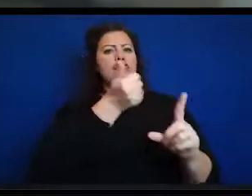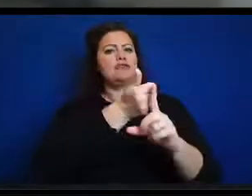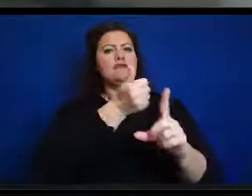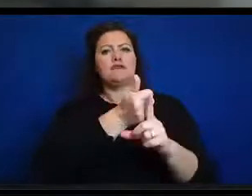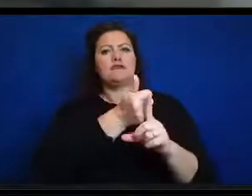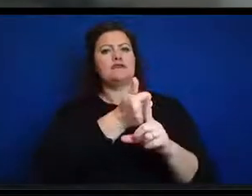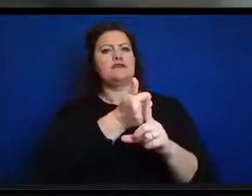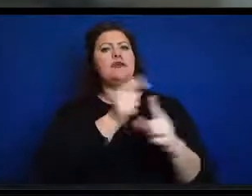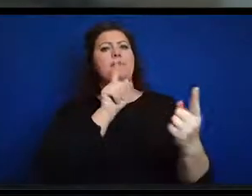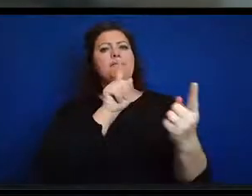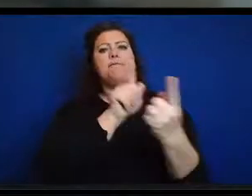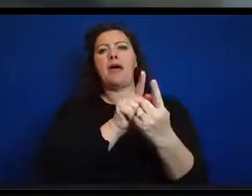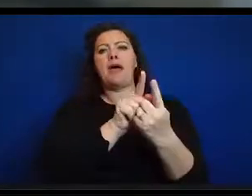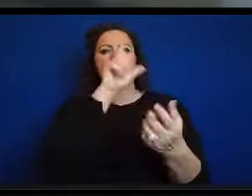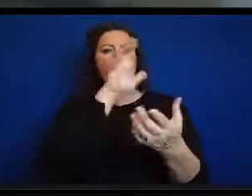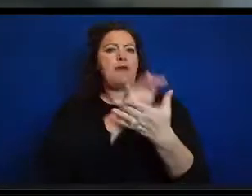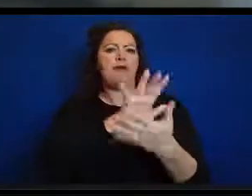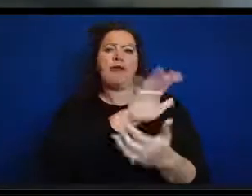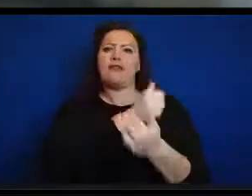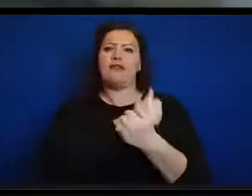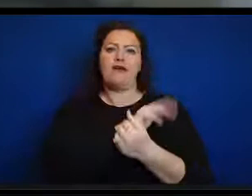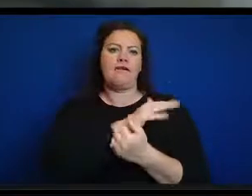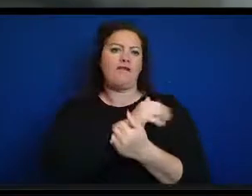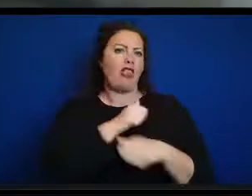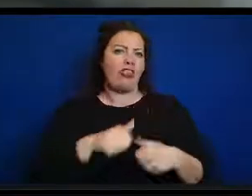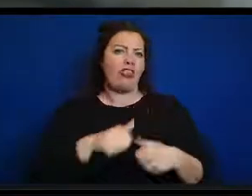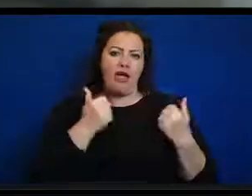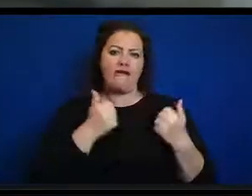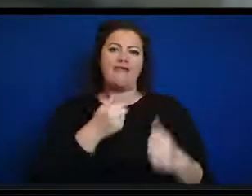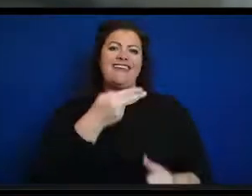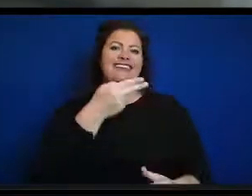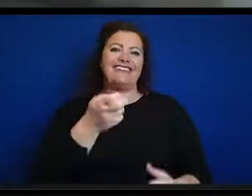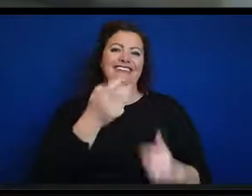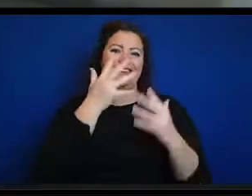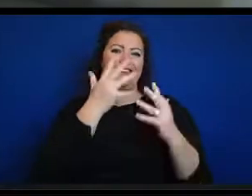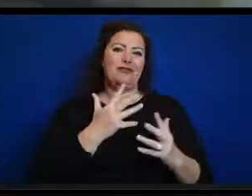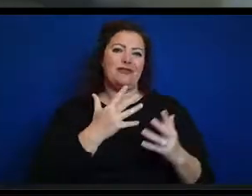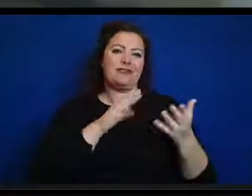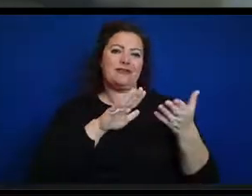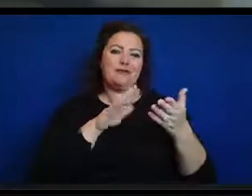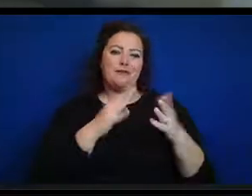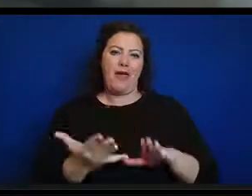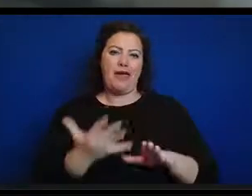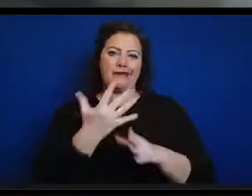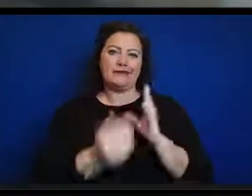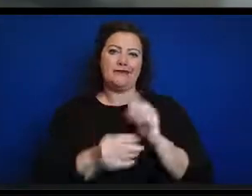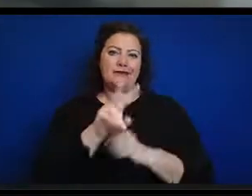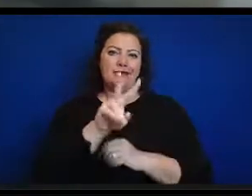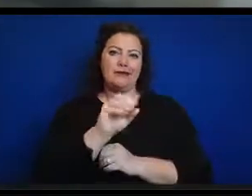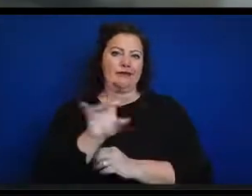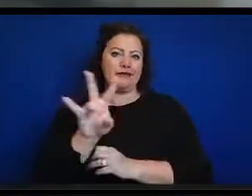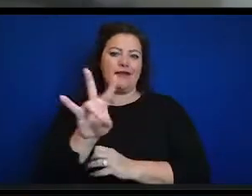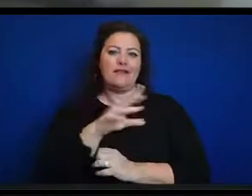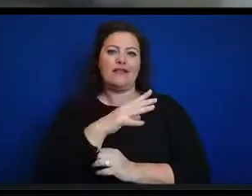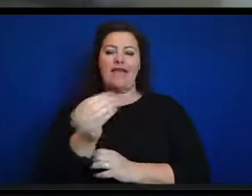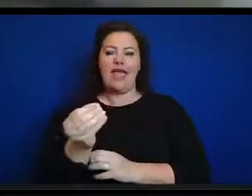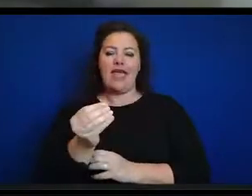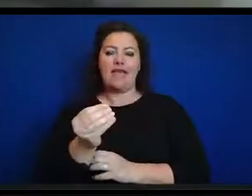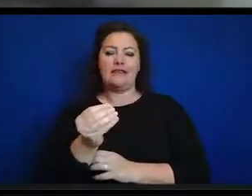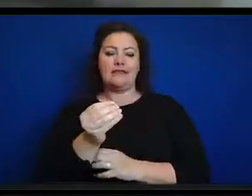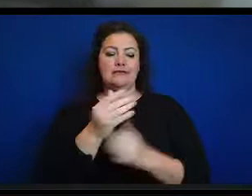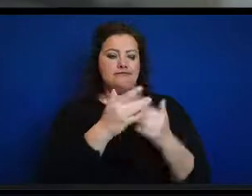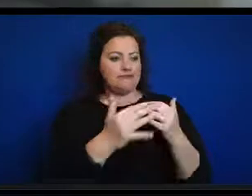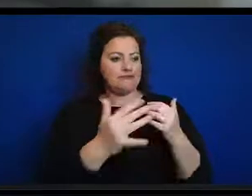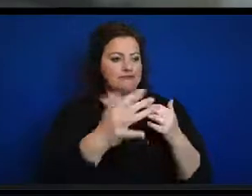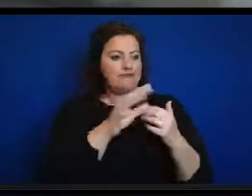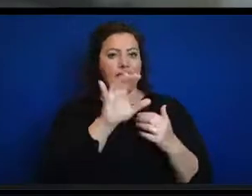met and married the love of her life. He unfortunately passed in 2007. And after